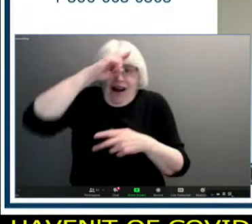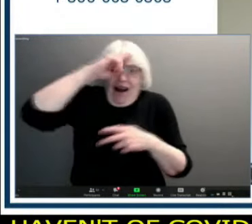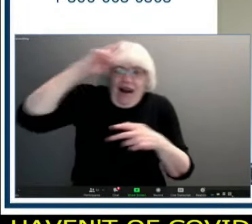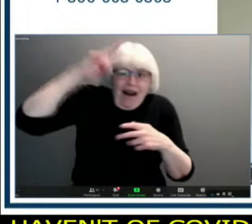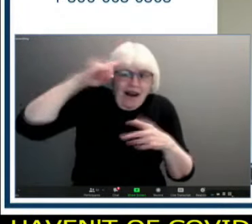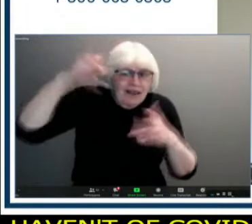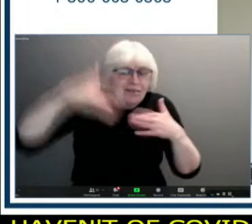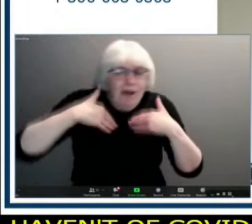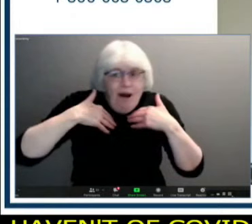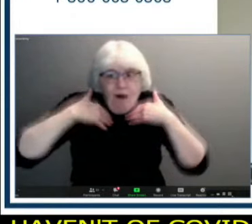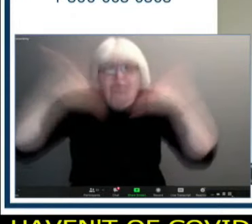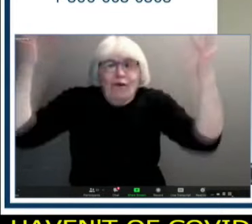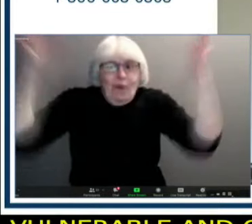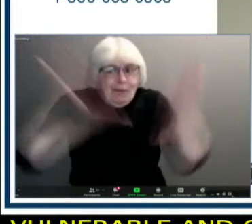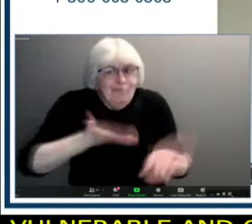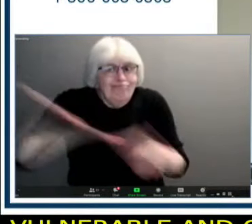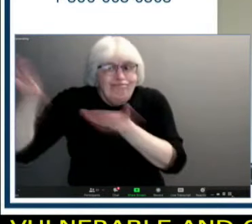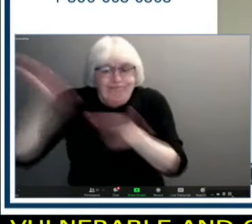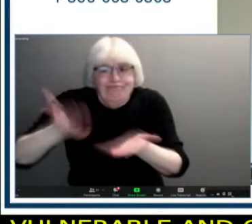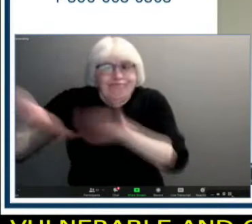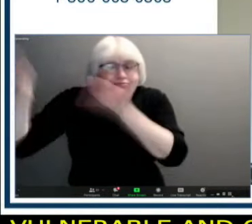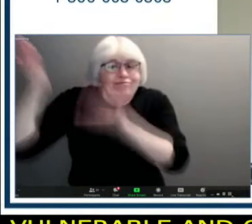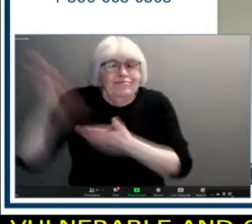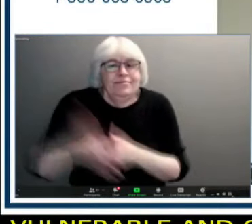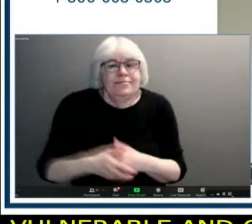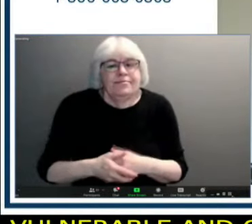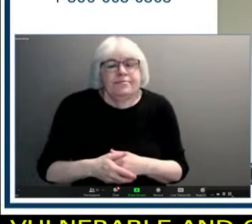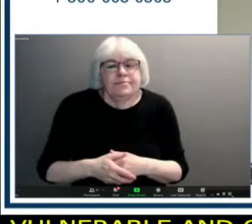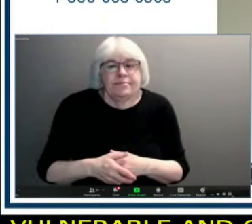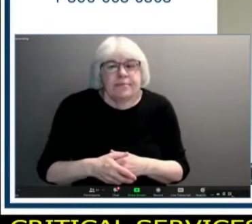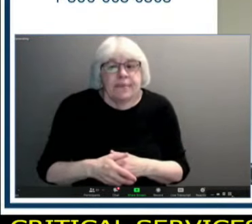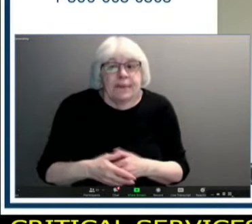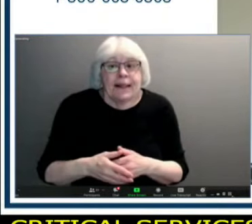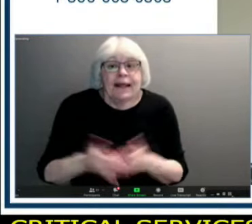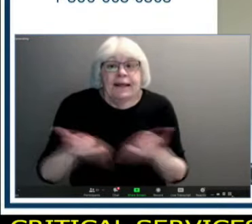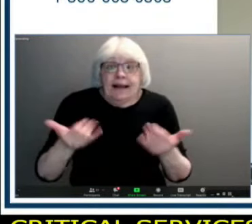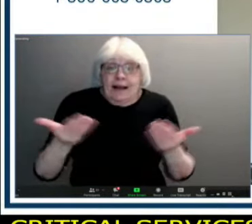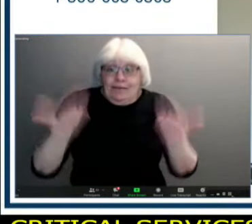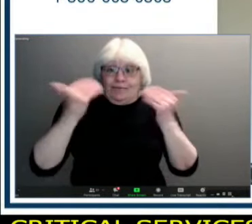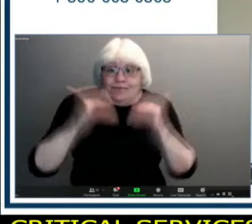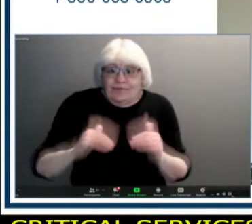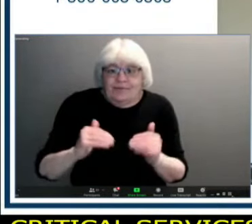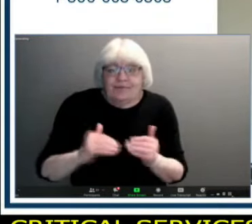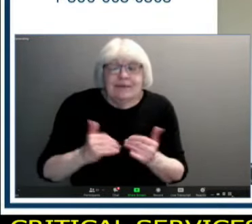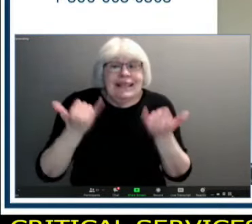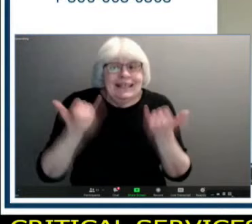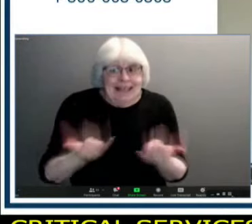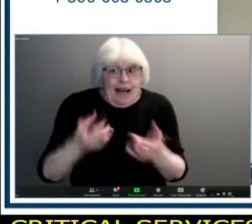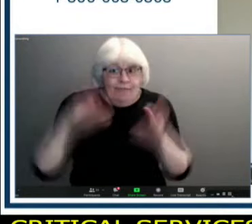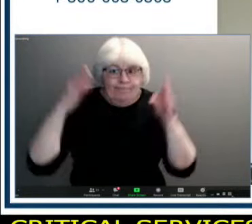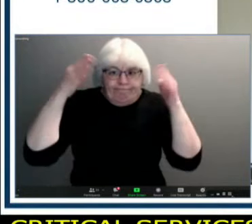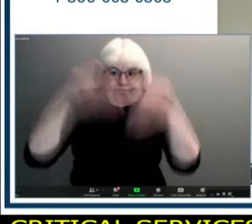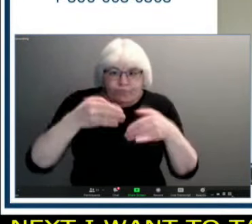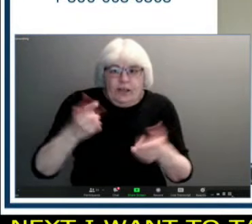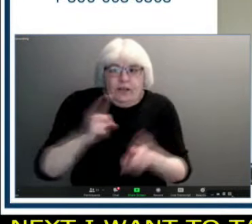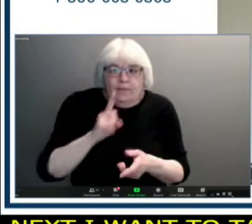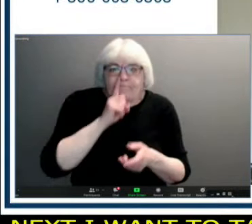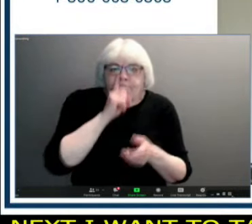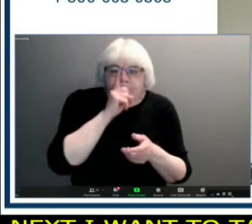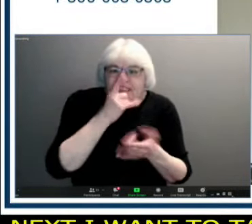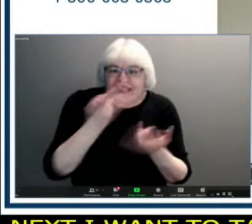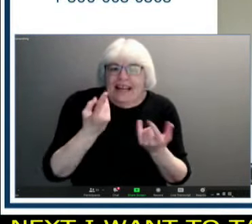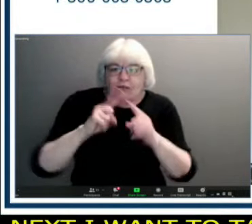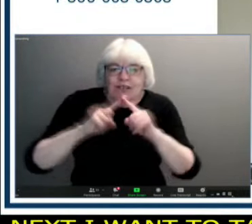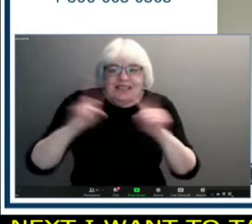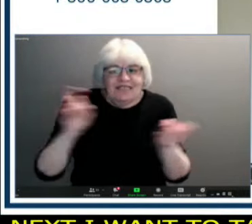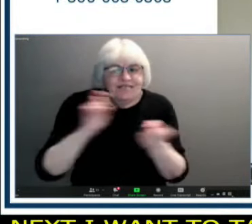Next, I want to talk about some of the important changes to our testing program. These changes do not come easily. We